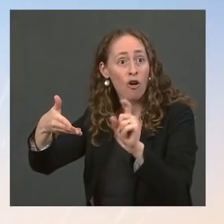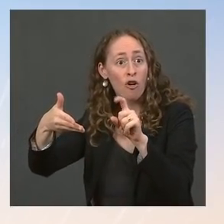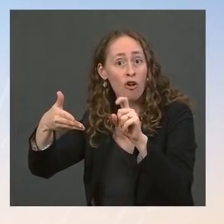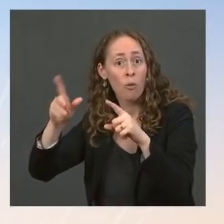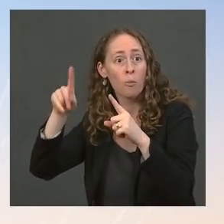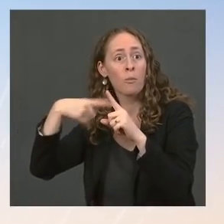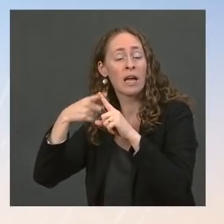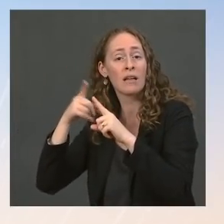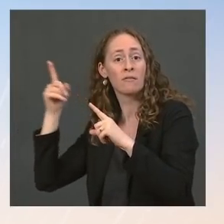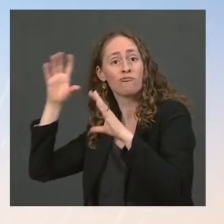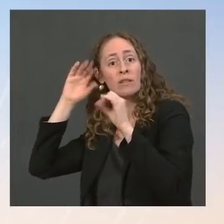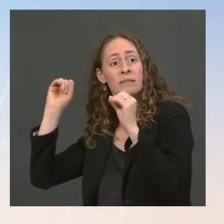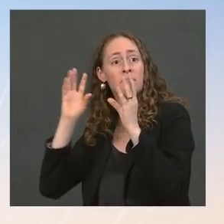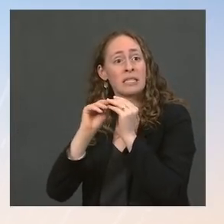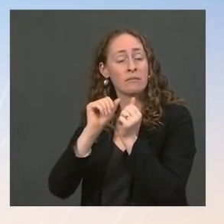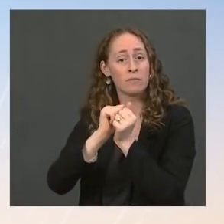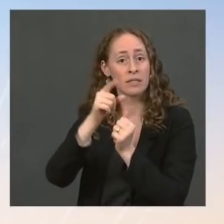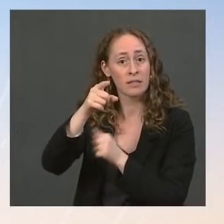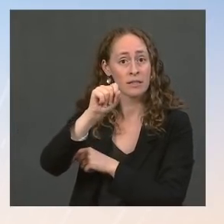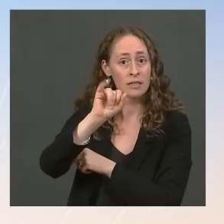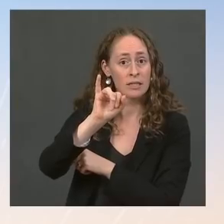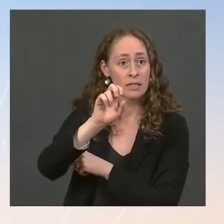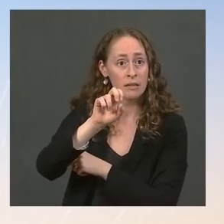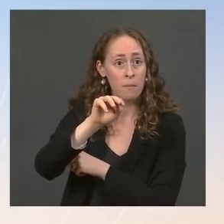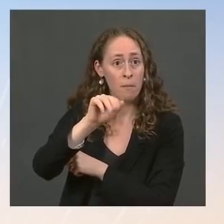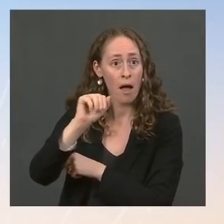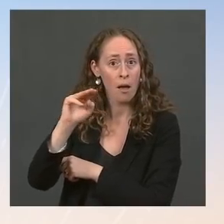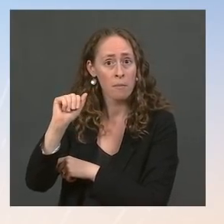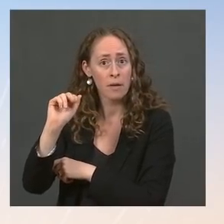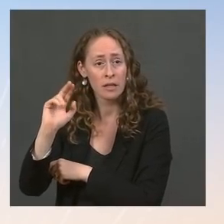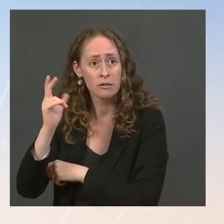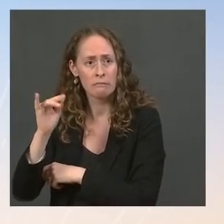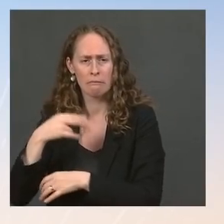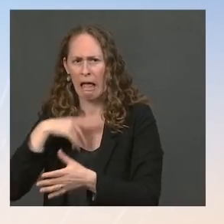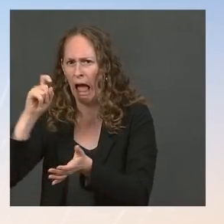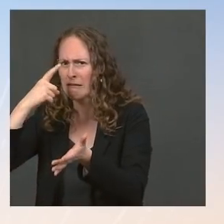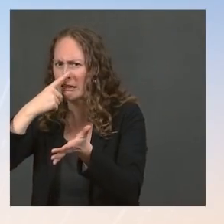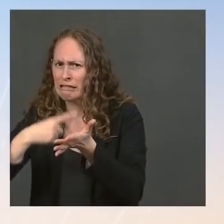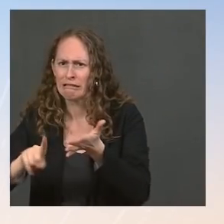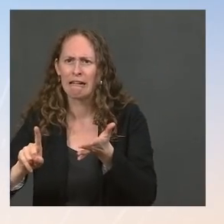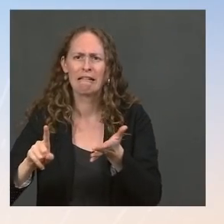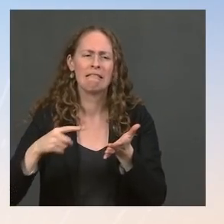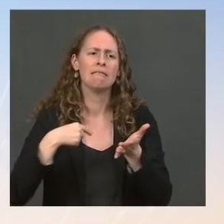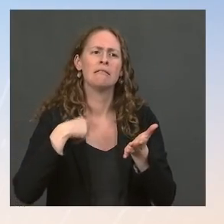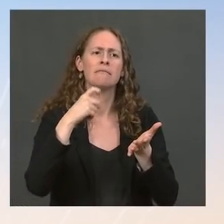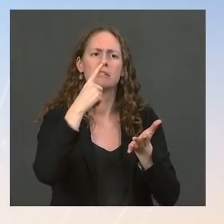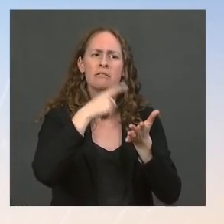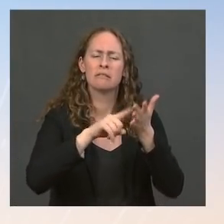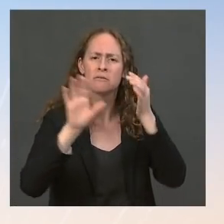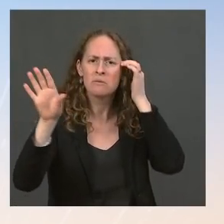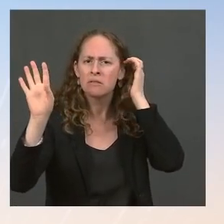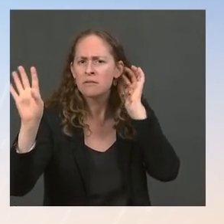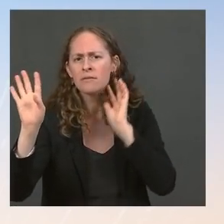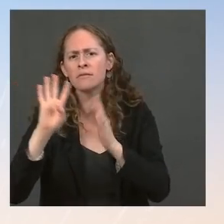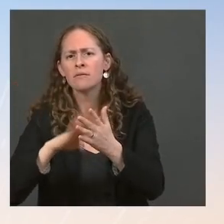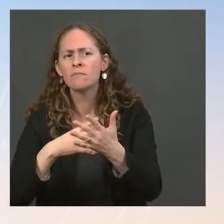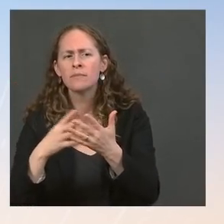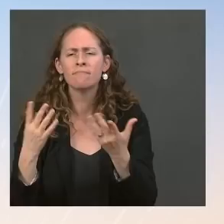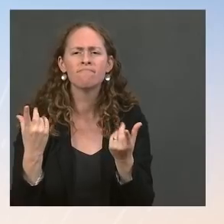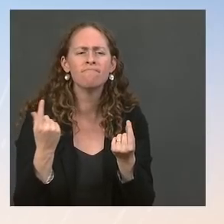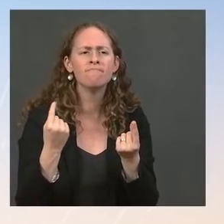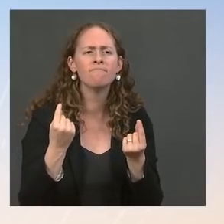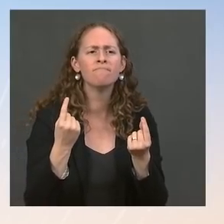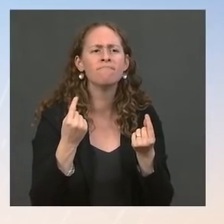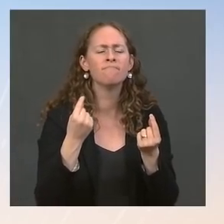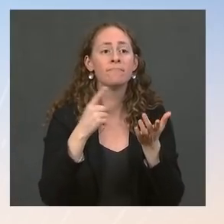to check. Obviously, she has her own schedule of events and meetings and things she does, and she obviously engages with the president sometimes